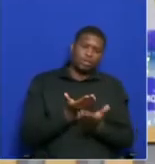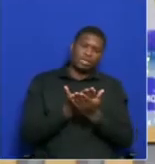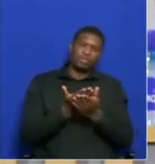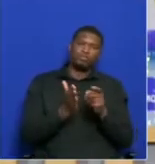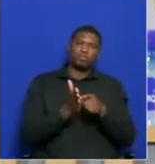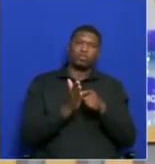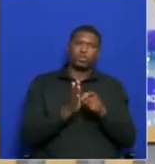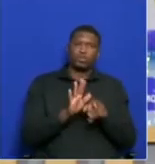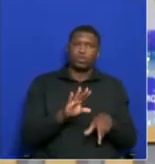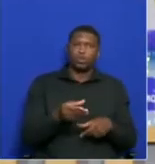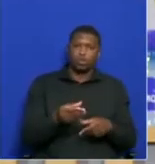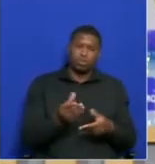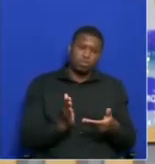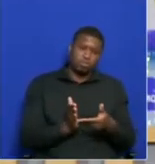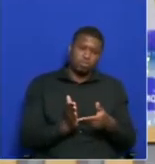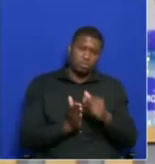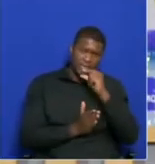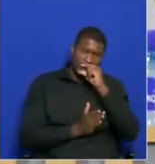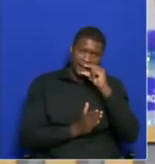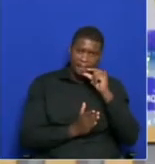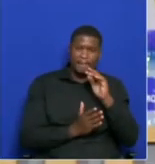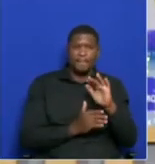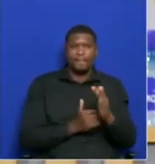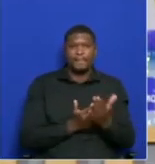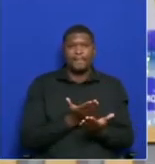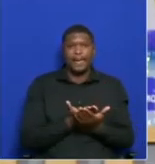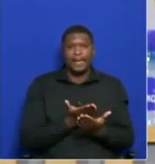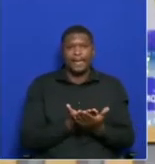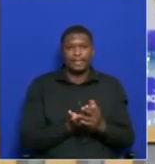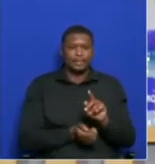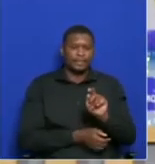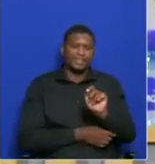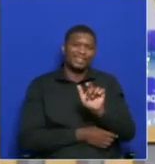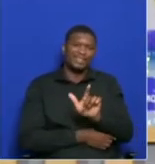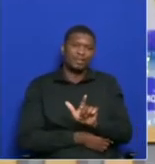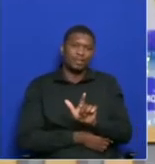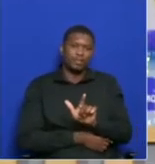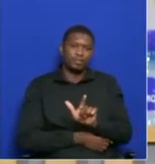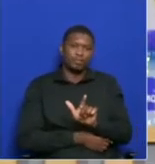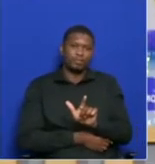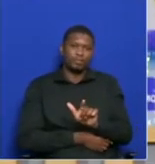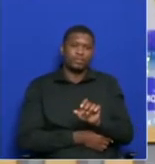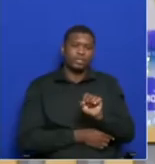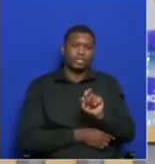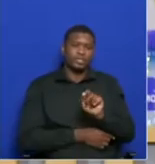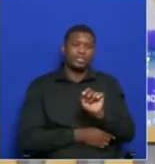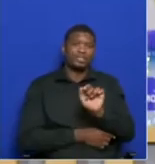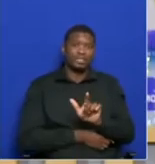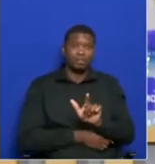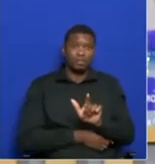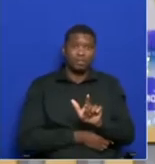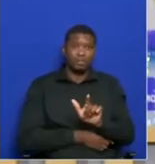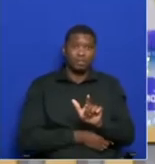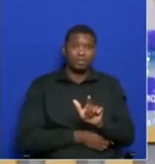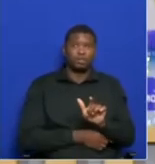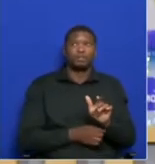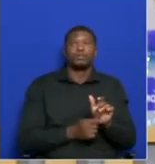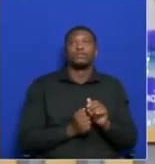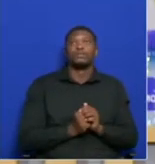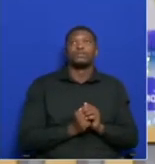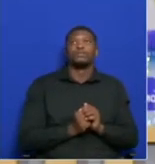marked as annexures T7, ST7, 8,